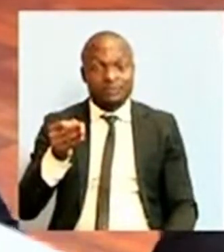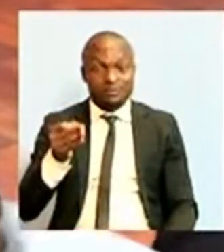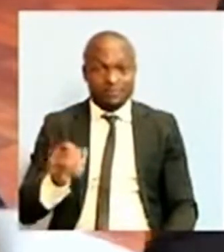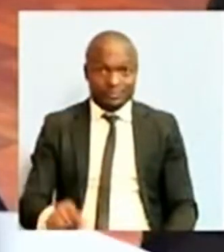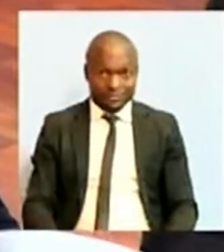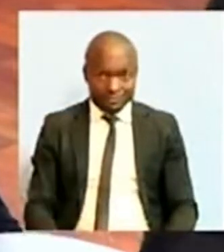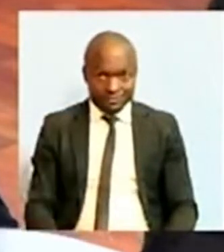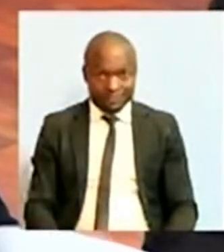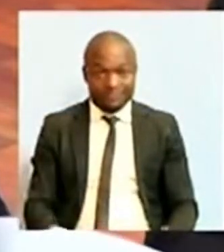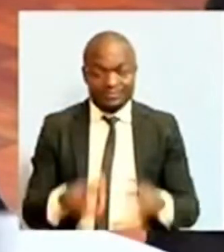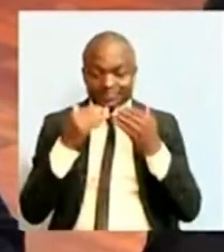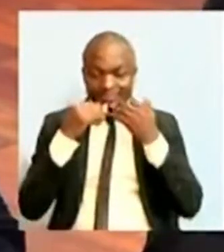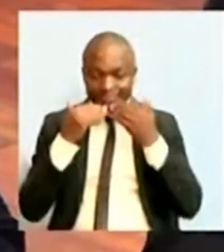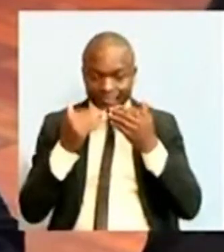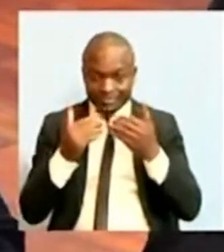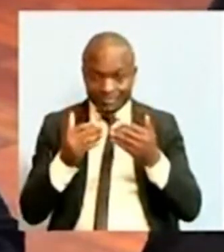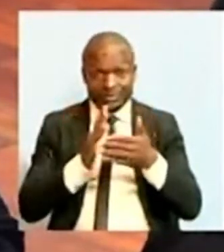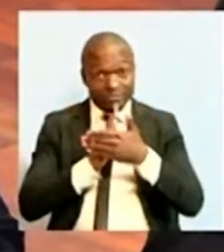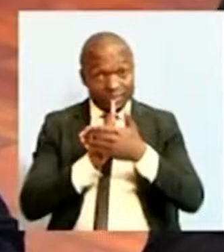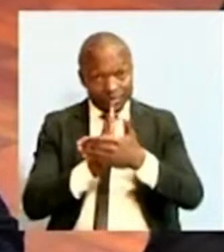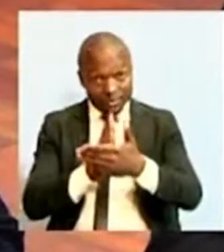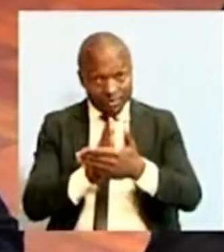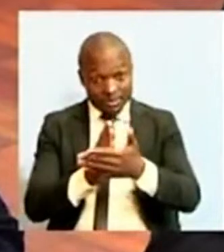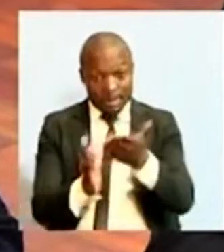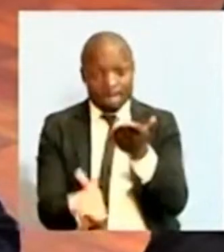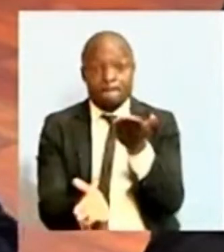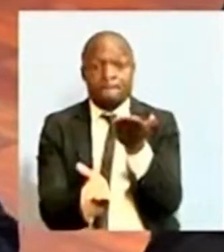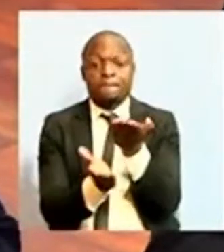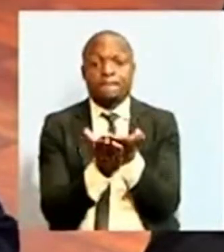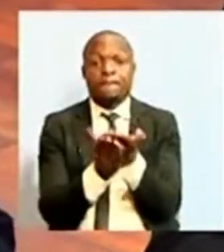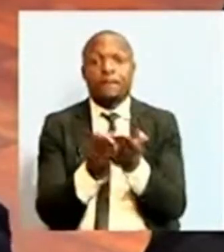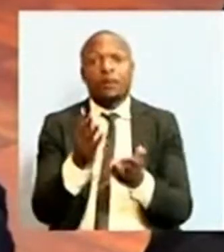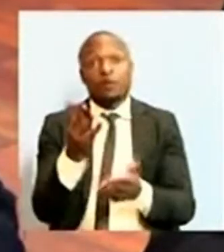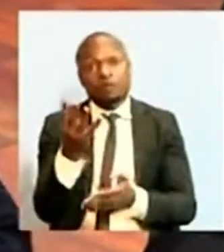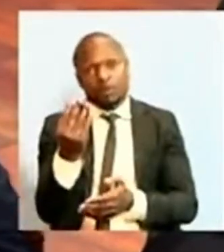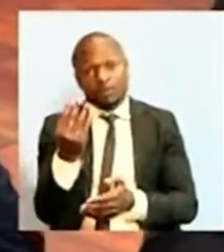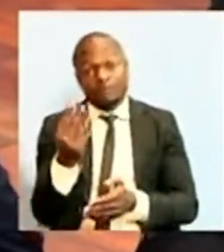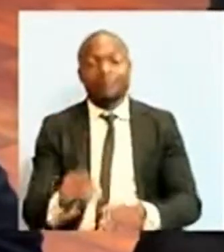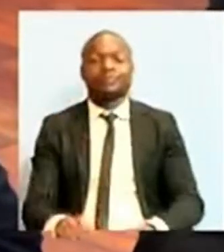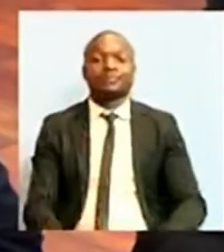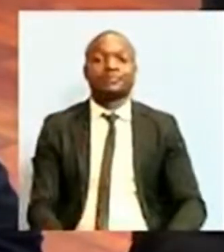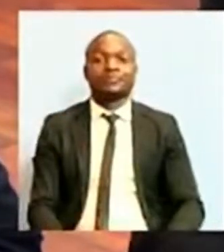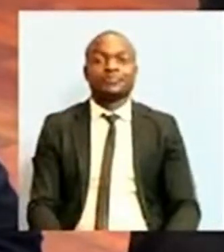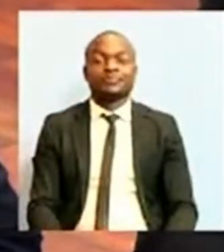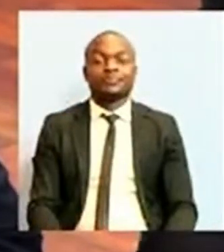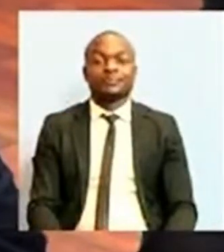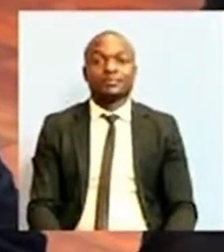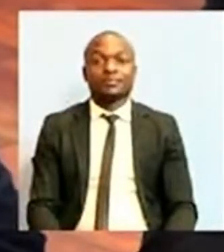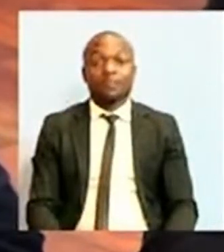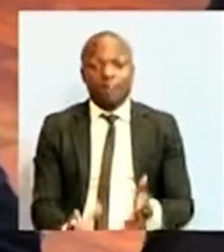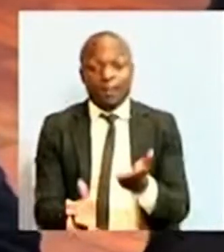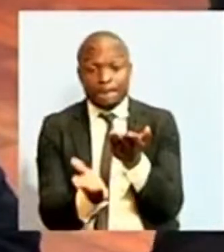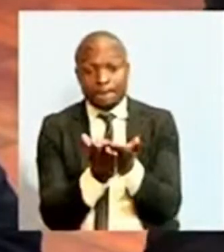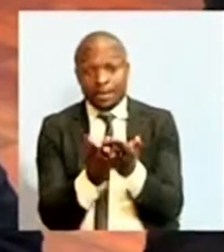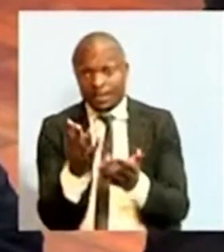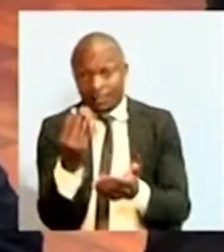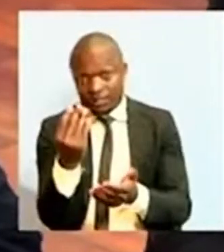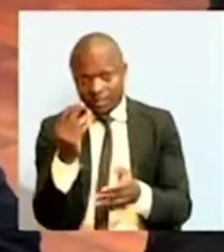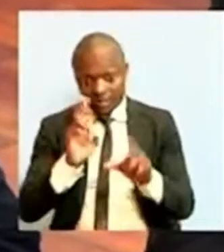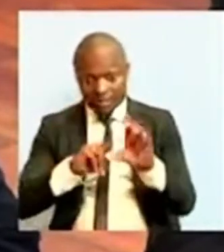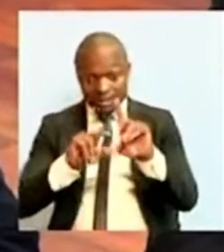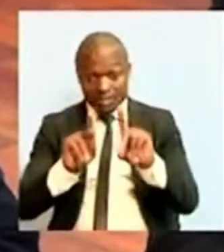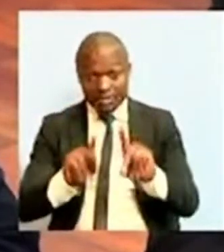much, Chair, for that guidance. We'll go then to Appendix 14. On Appendix 14,